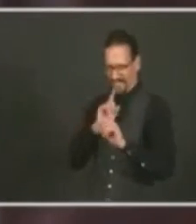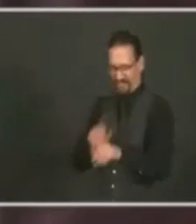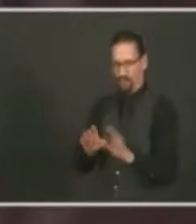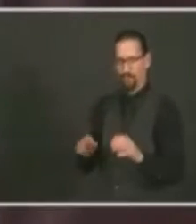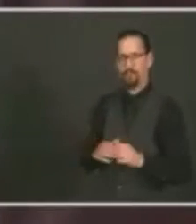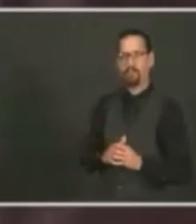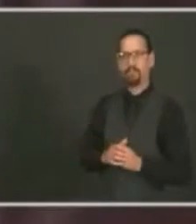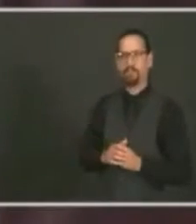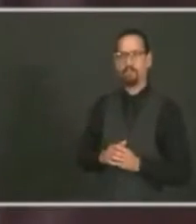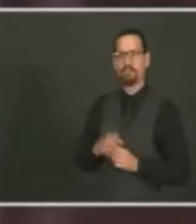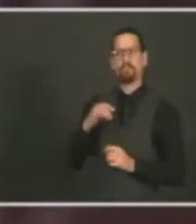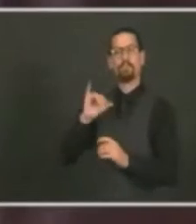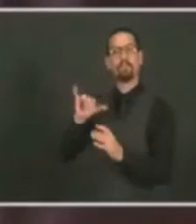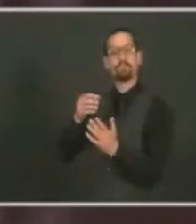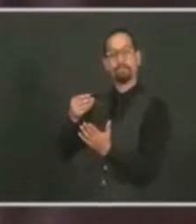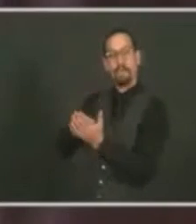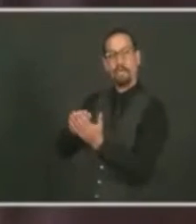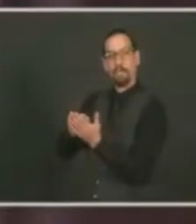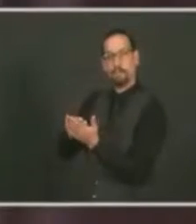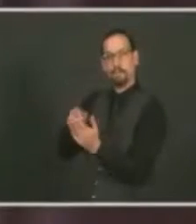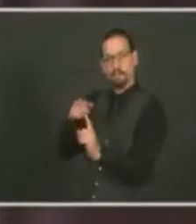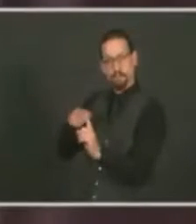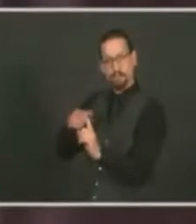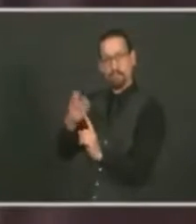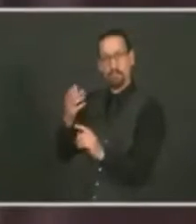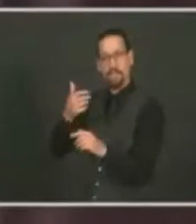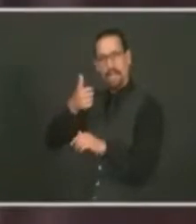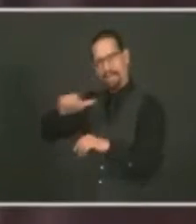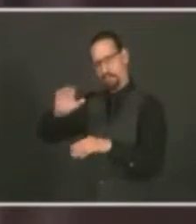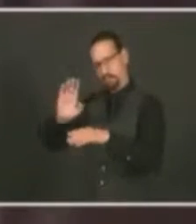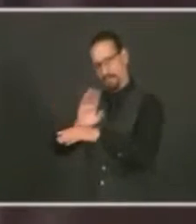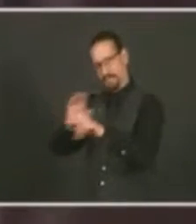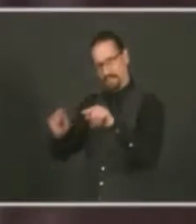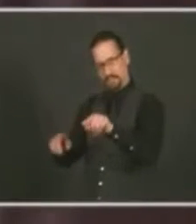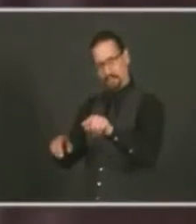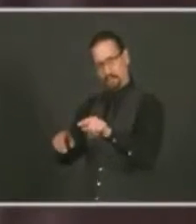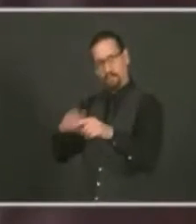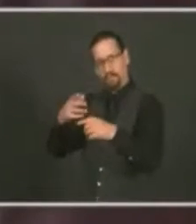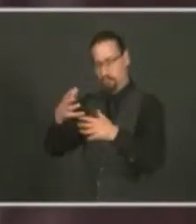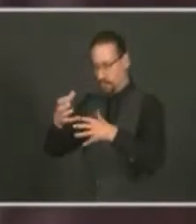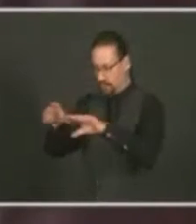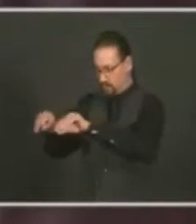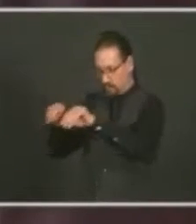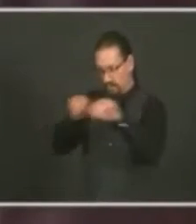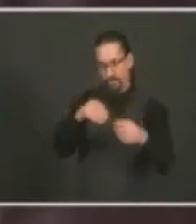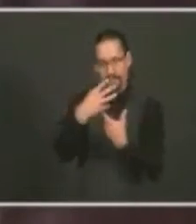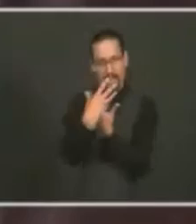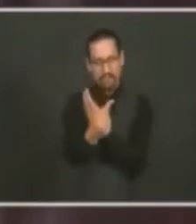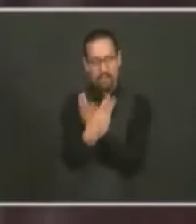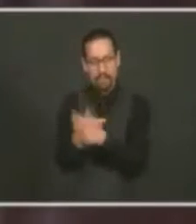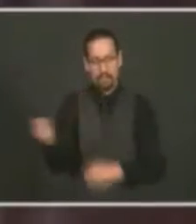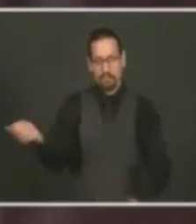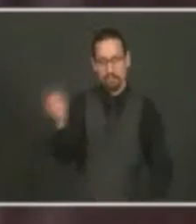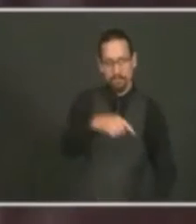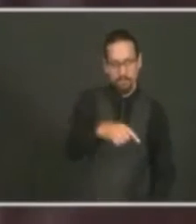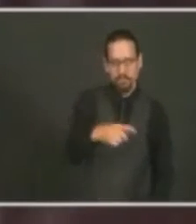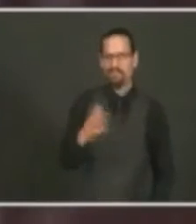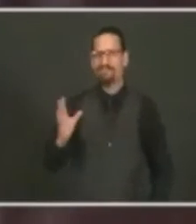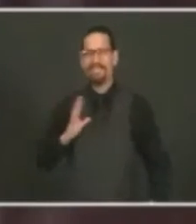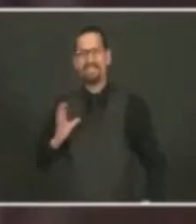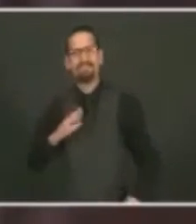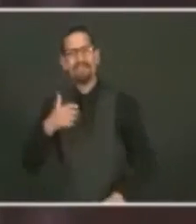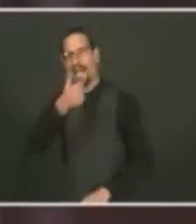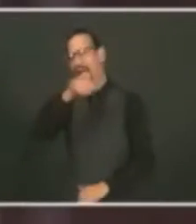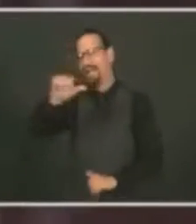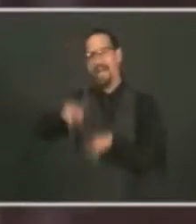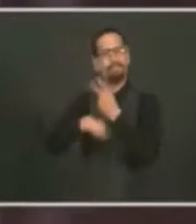which we believe is pretty much any business. I mean, you can have office meetings outside if you have Wi-Fi. You can sell